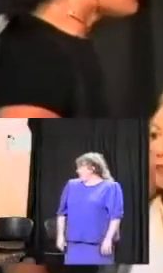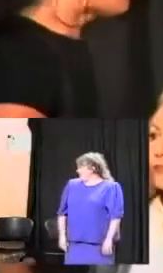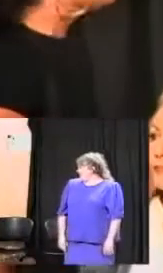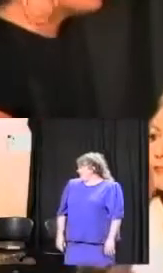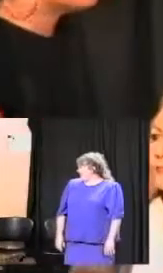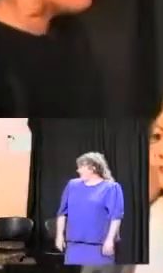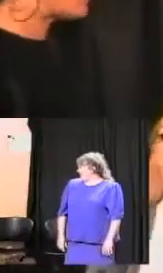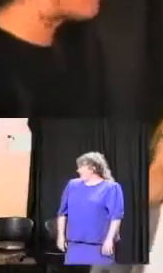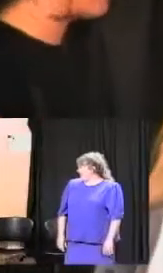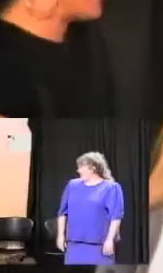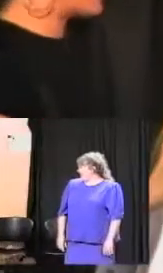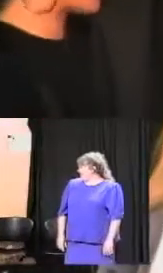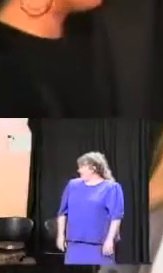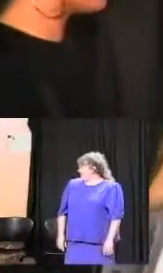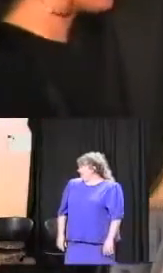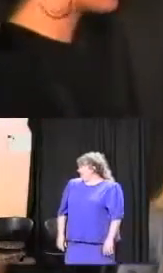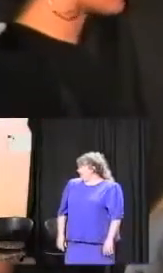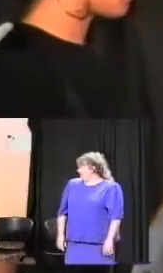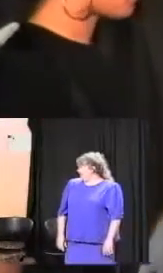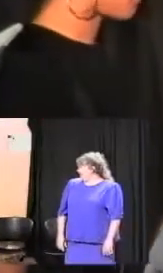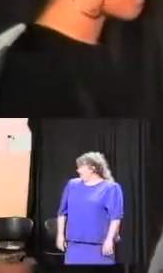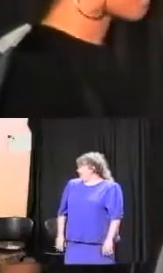we're going to your place. No, no, not my place.